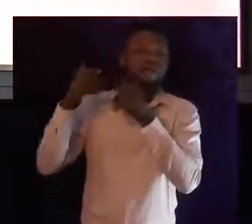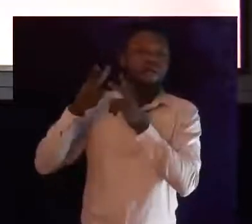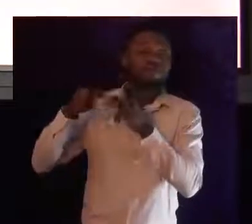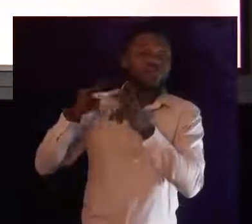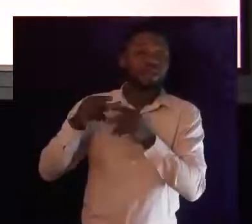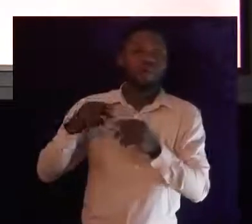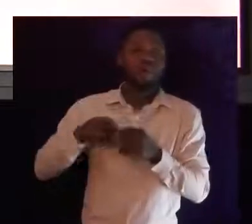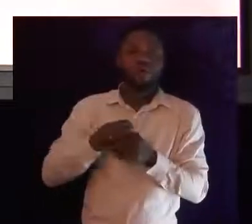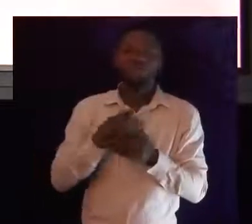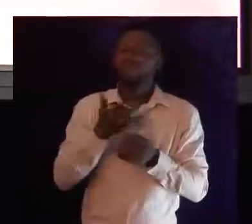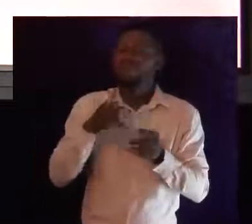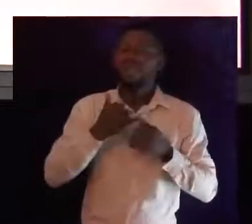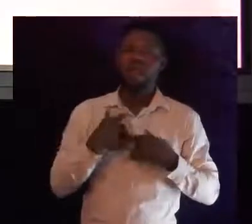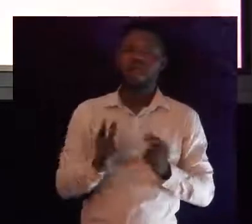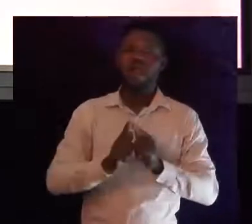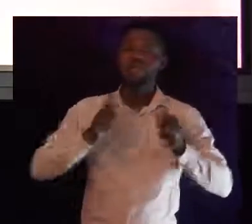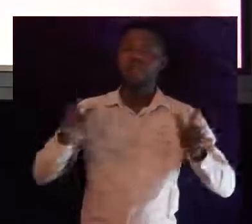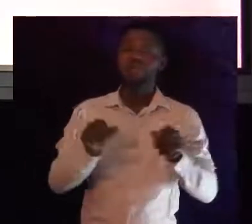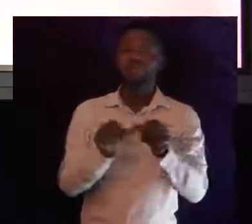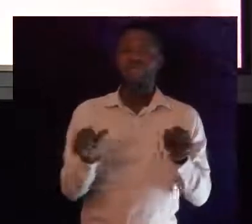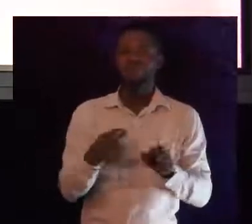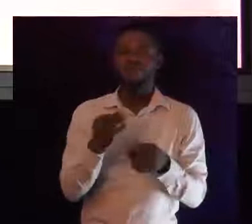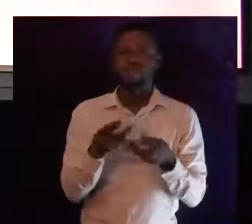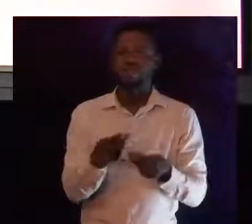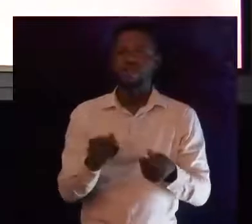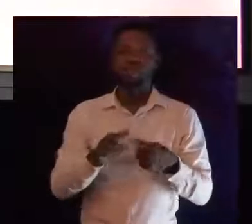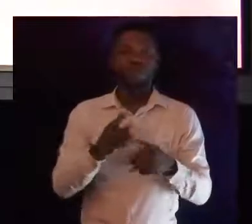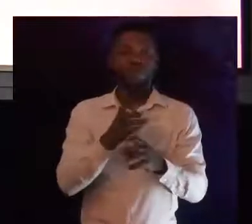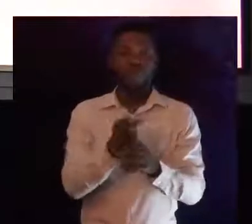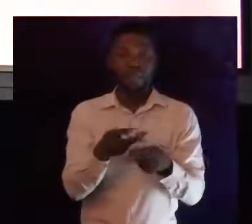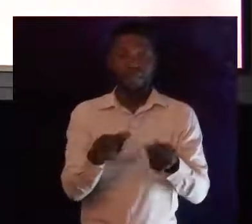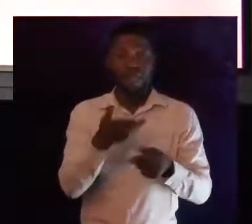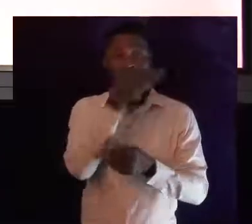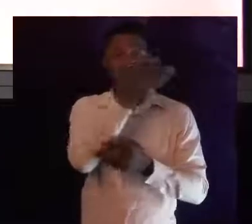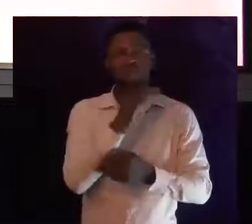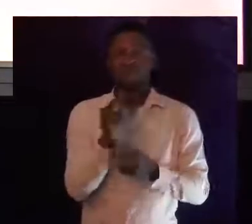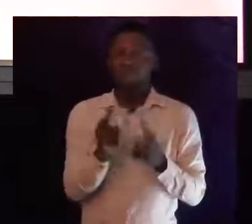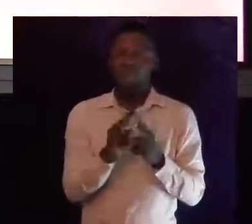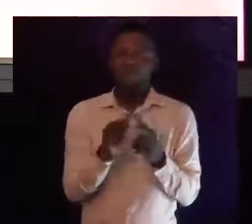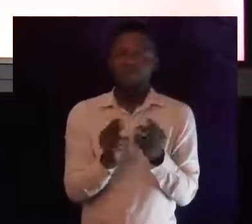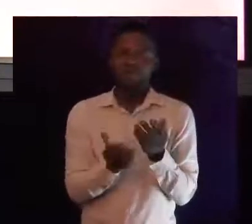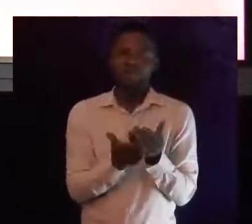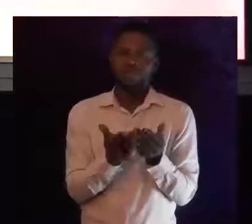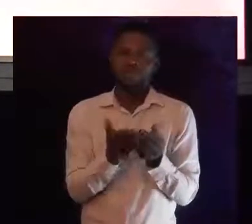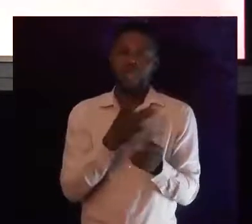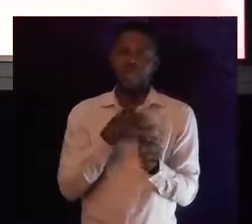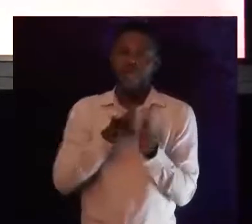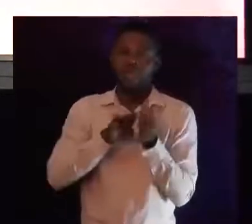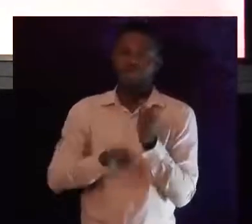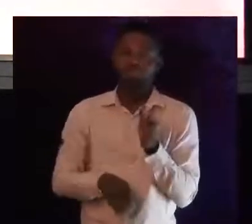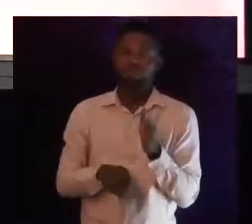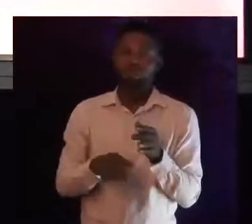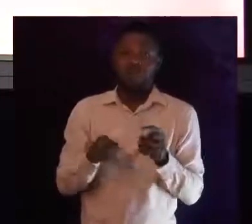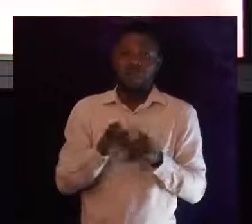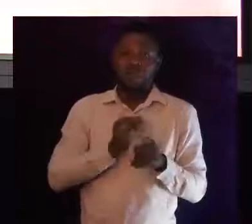In those villages, they have large areas of land, and to get land there is very, very, very